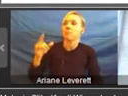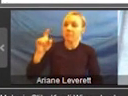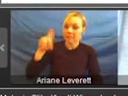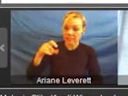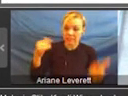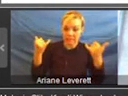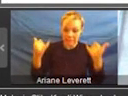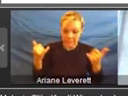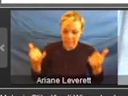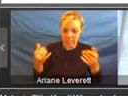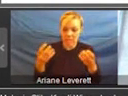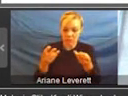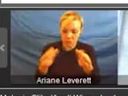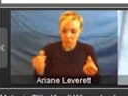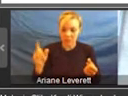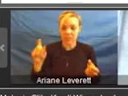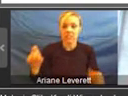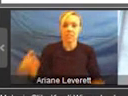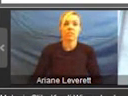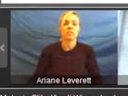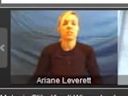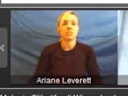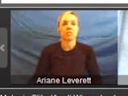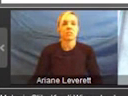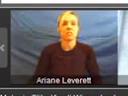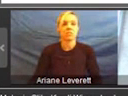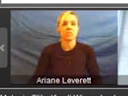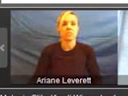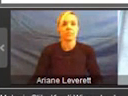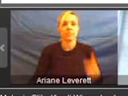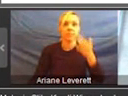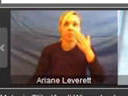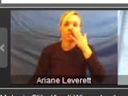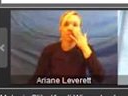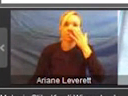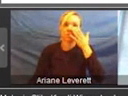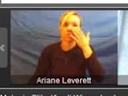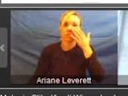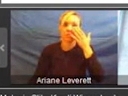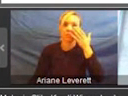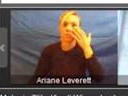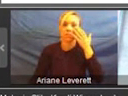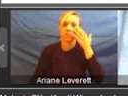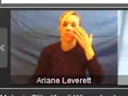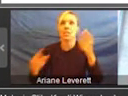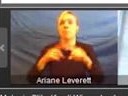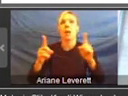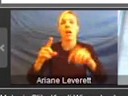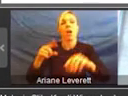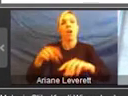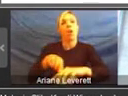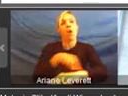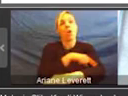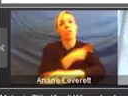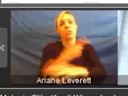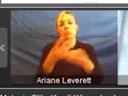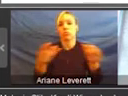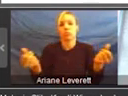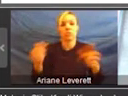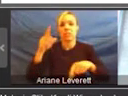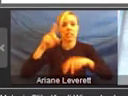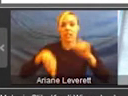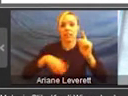but then it might not be possible to develop a long-term solution. If you think about